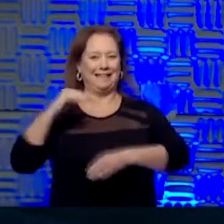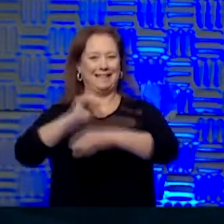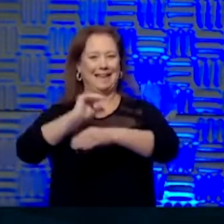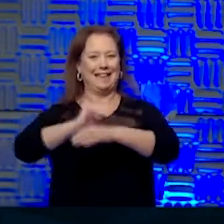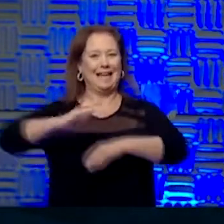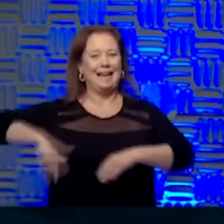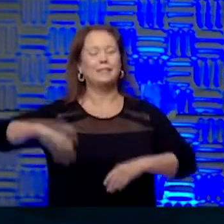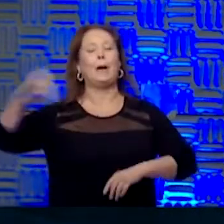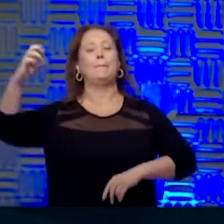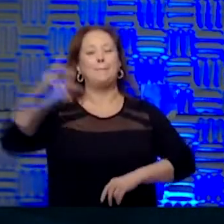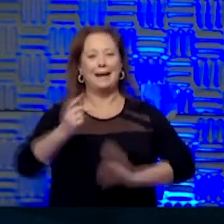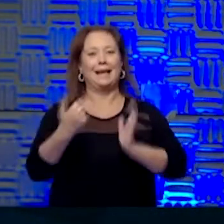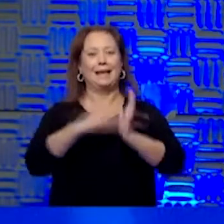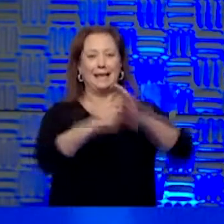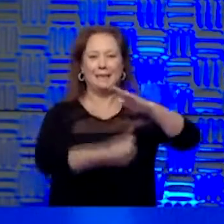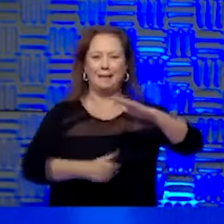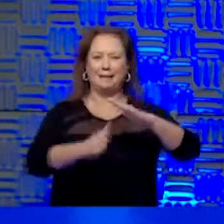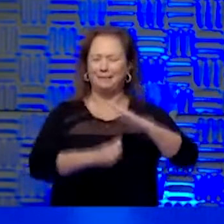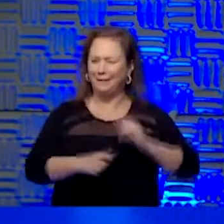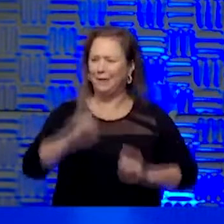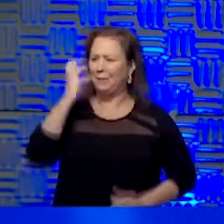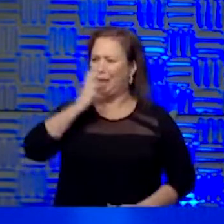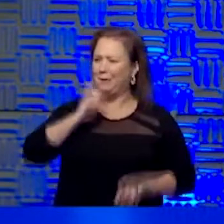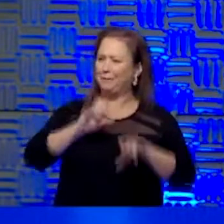Man, you spent a lot of time in the basement.